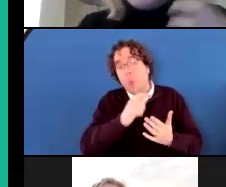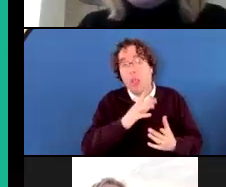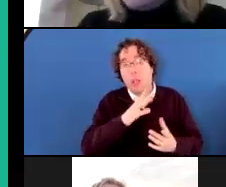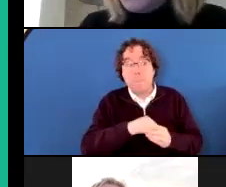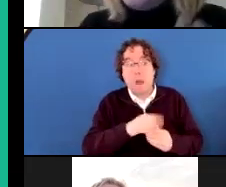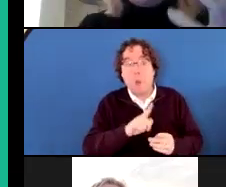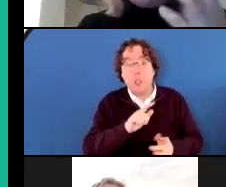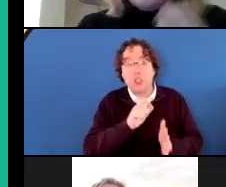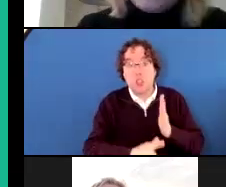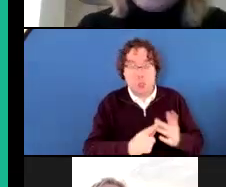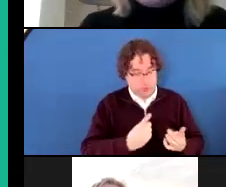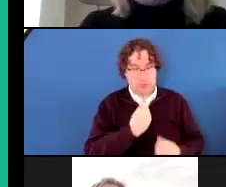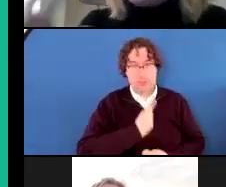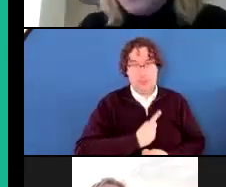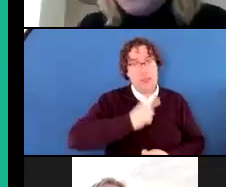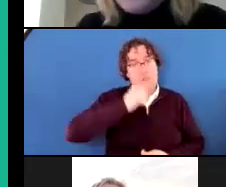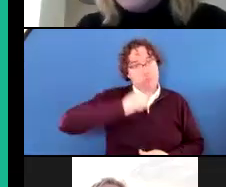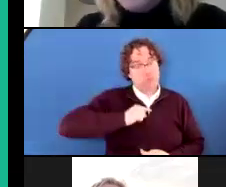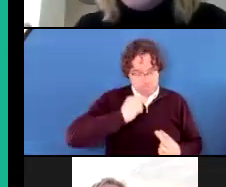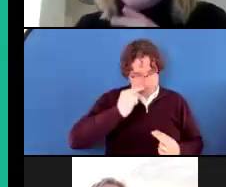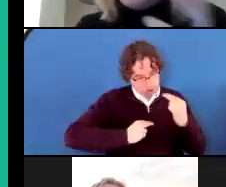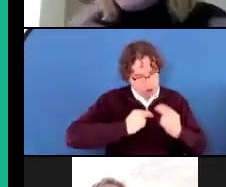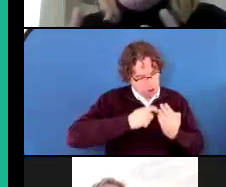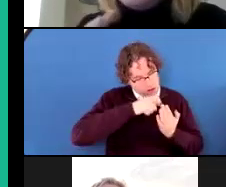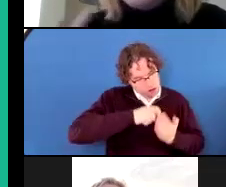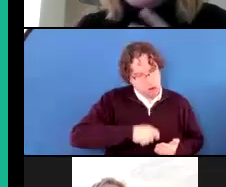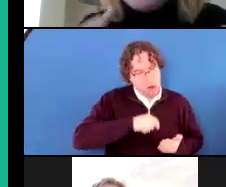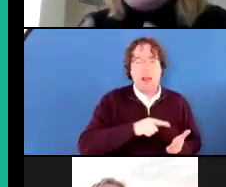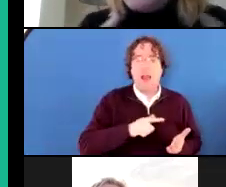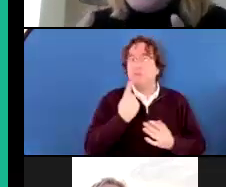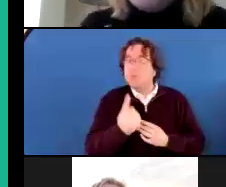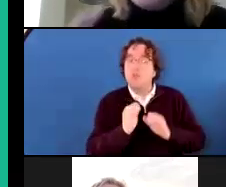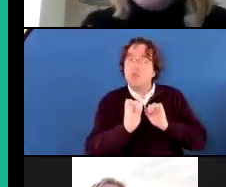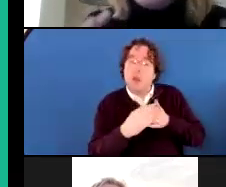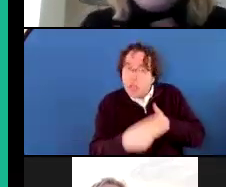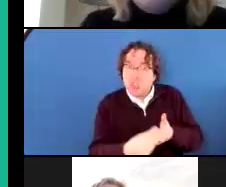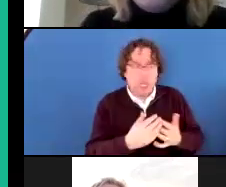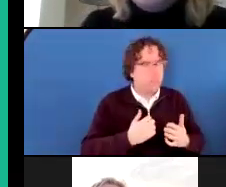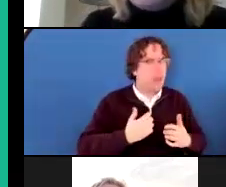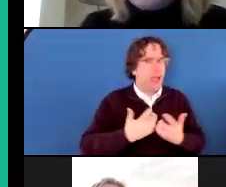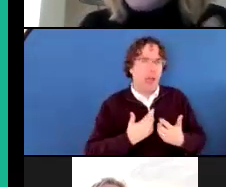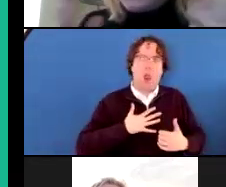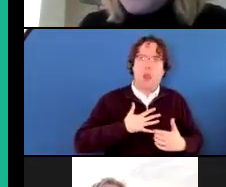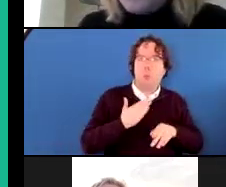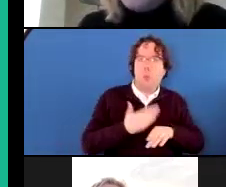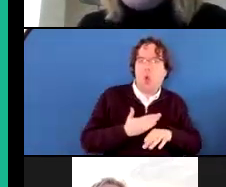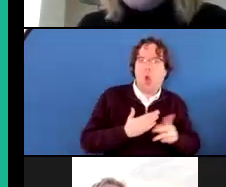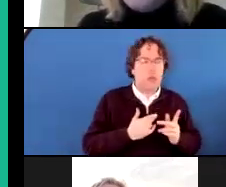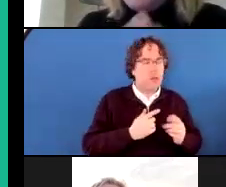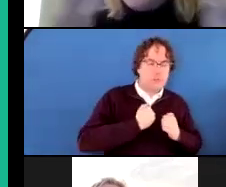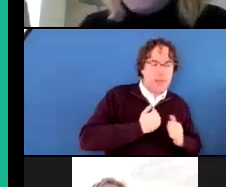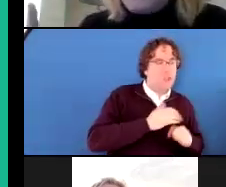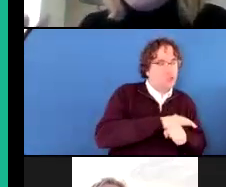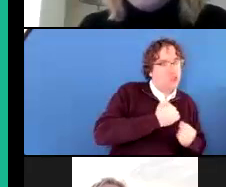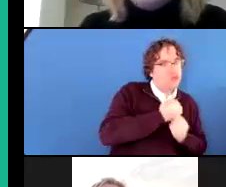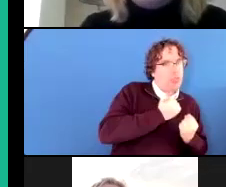information about you, your leadership, how you like to work, your areas of strength and areas for development. And that's part of